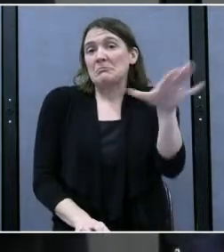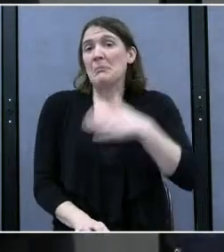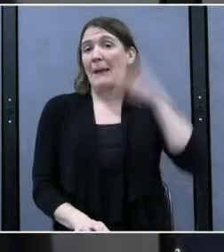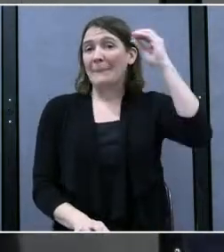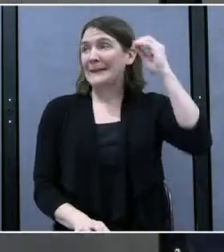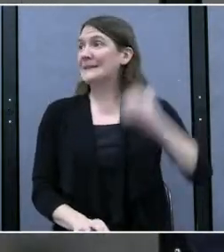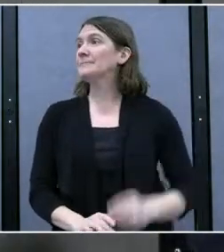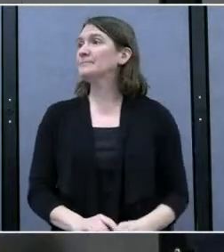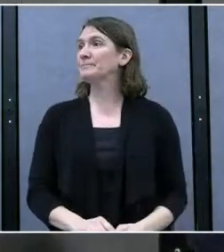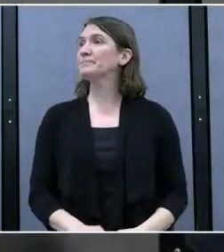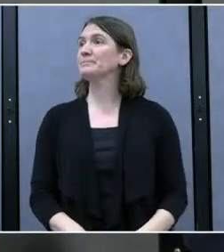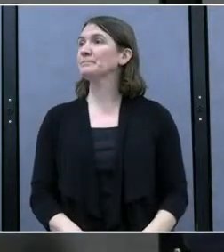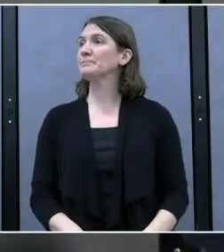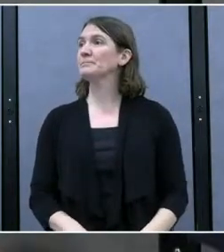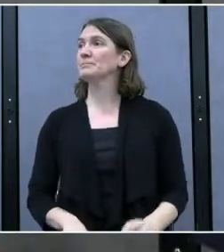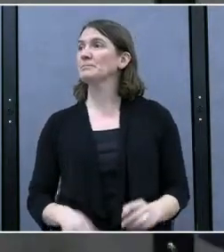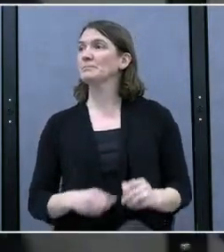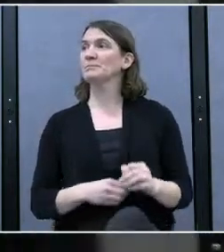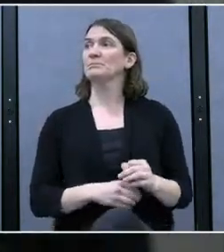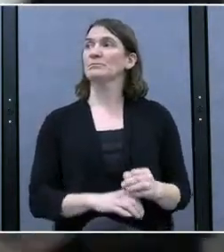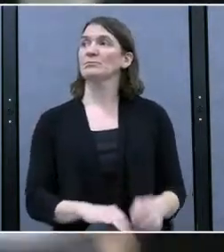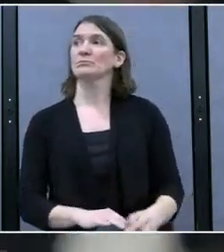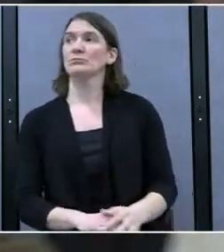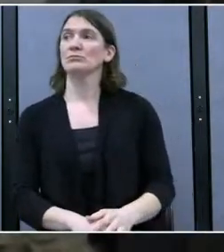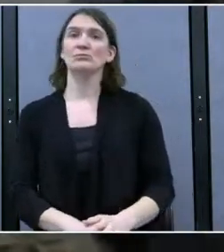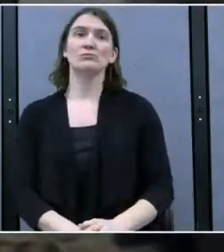allocation. Okay, thank you.